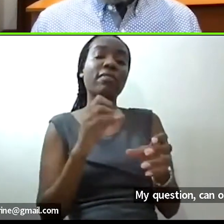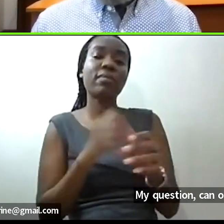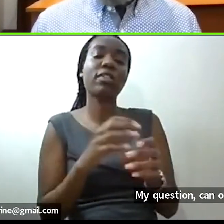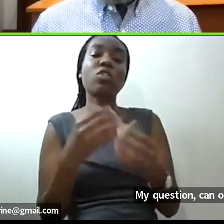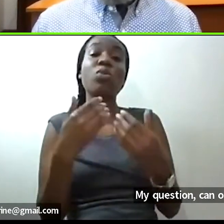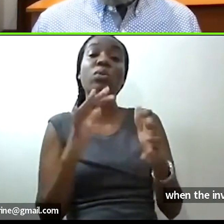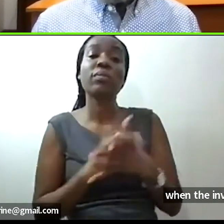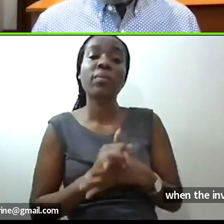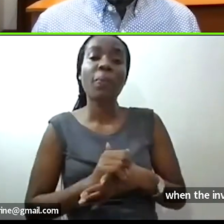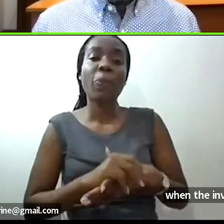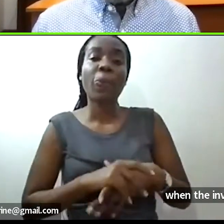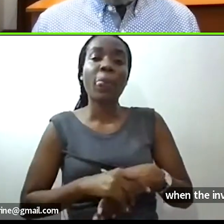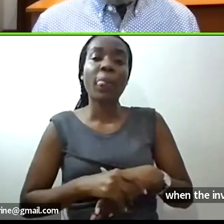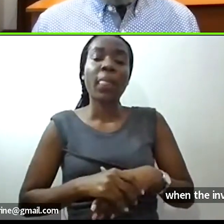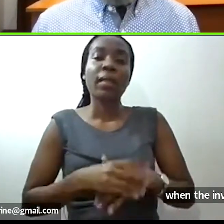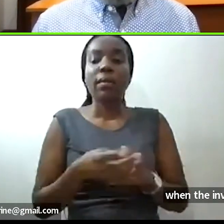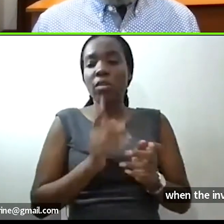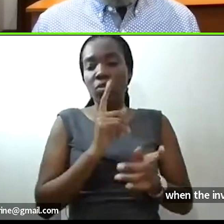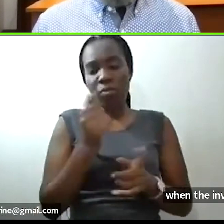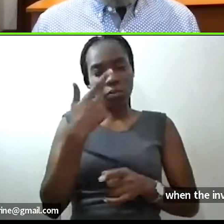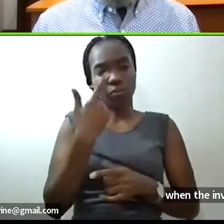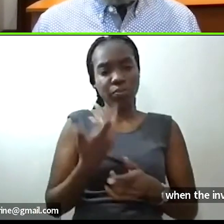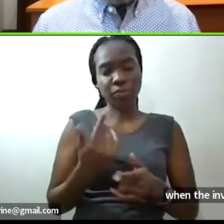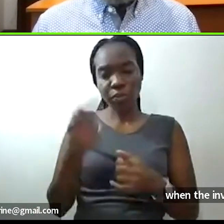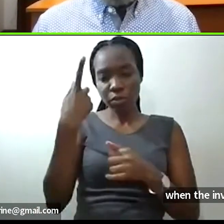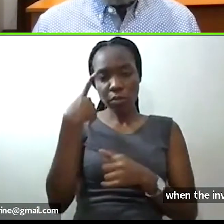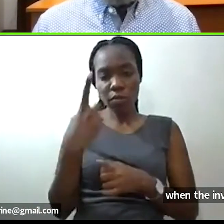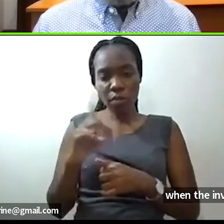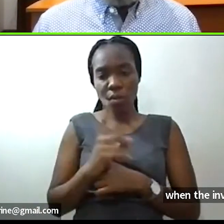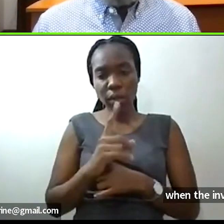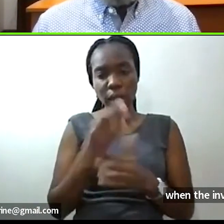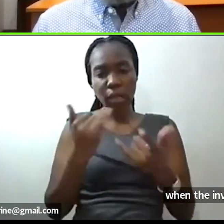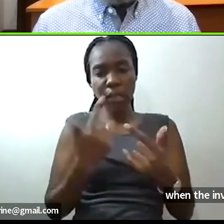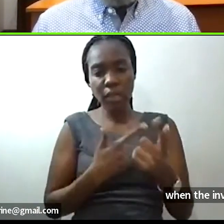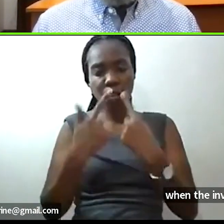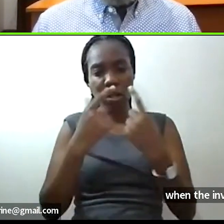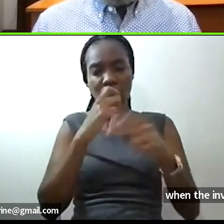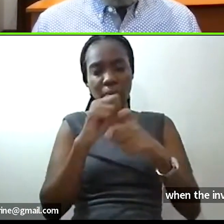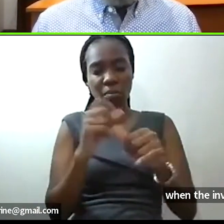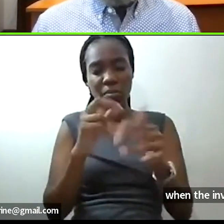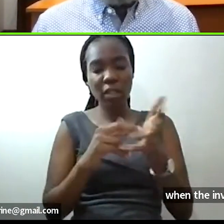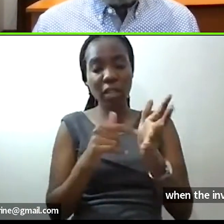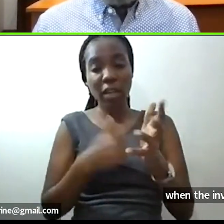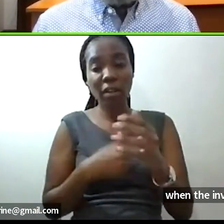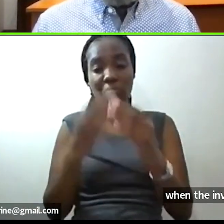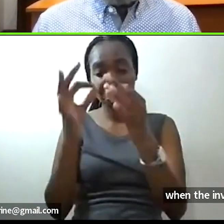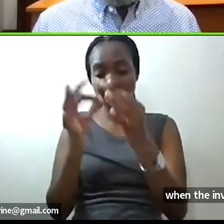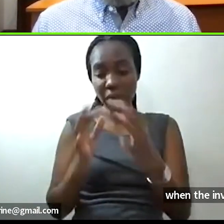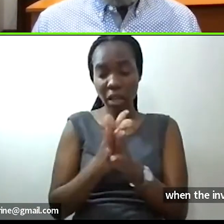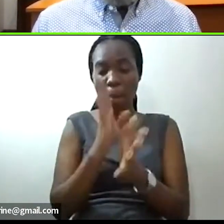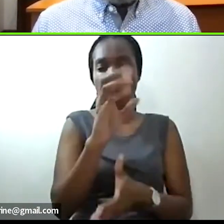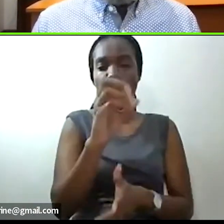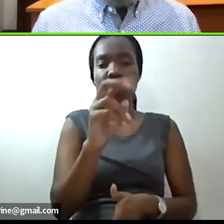Okay, you see, for the products we are talking about, which is the treasury bills and the bonds, there's nothing about